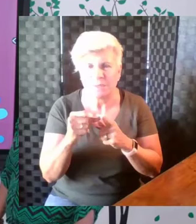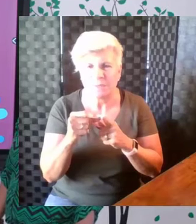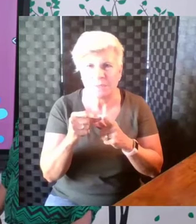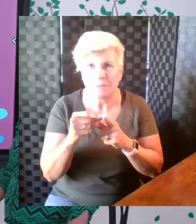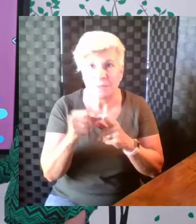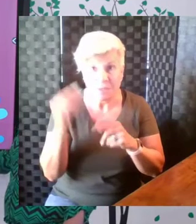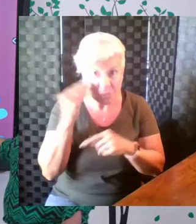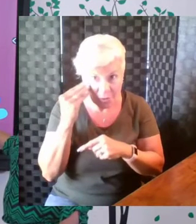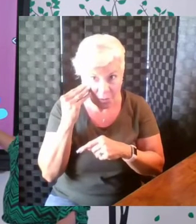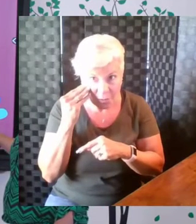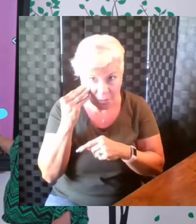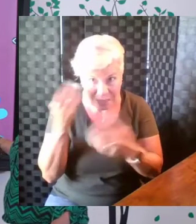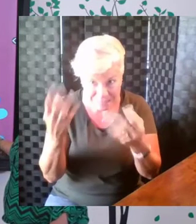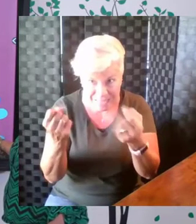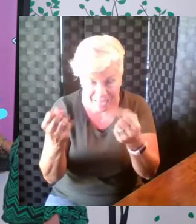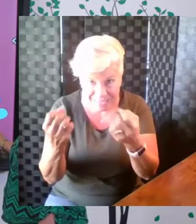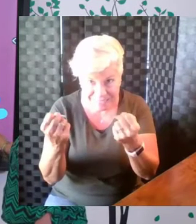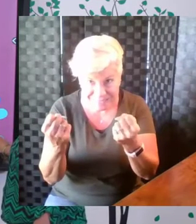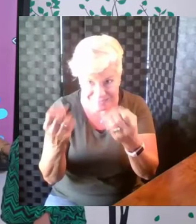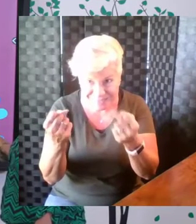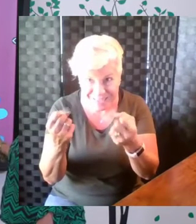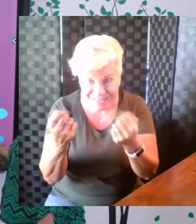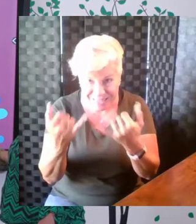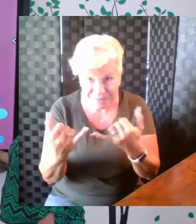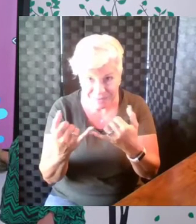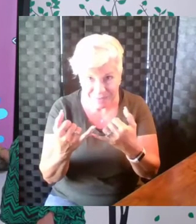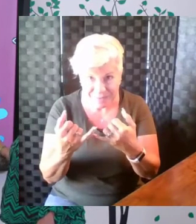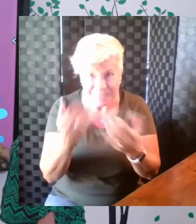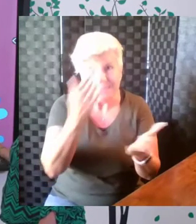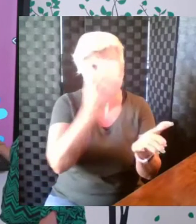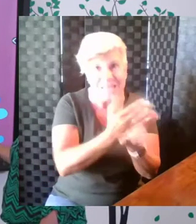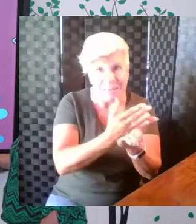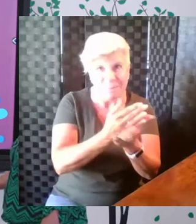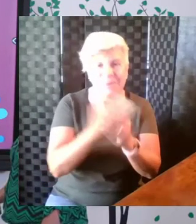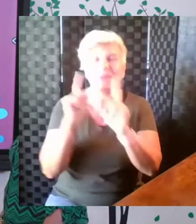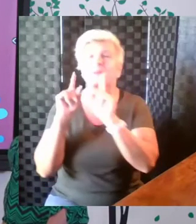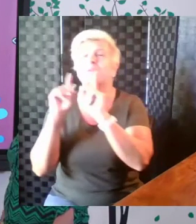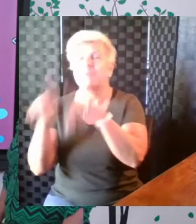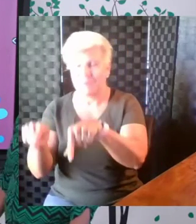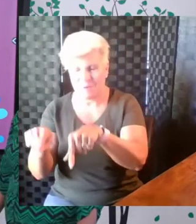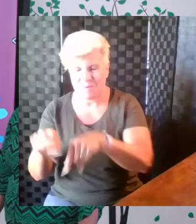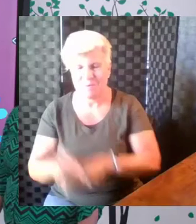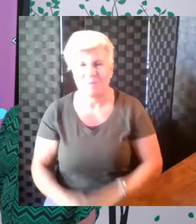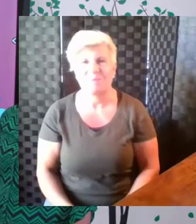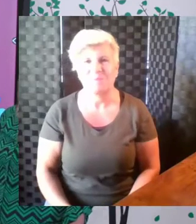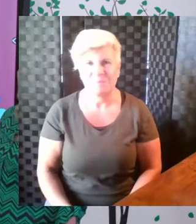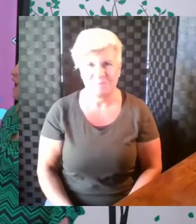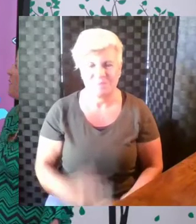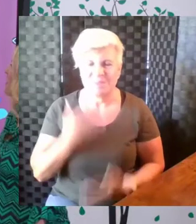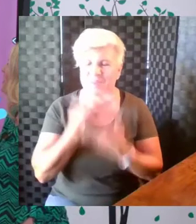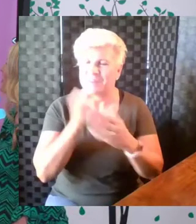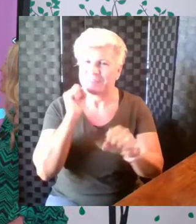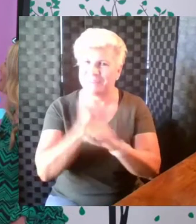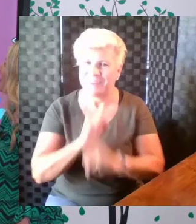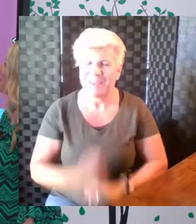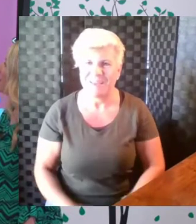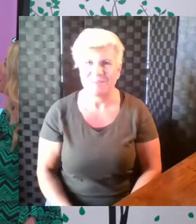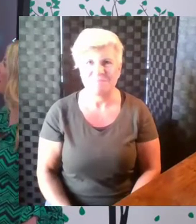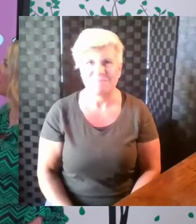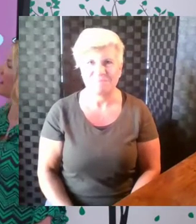Do you think you know yet? Go ahead and shout them out. Stop and go. Good job.